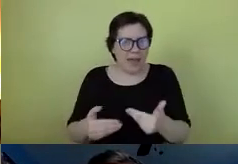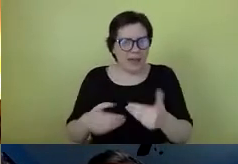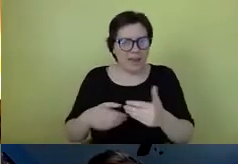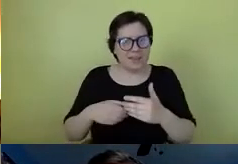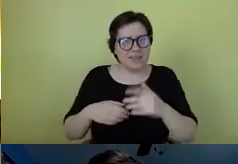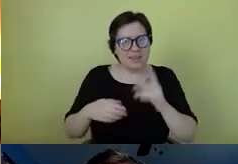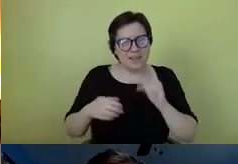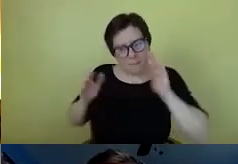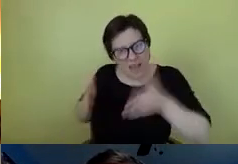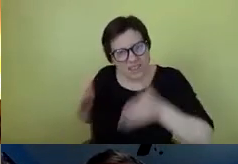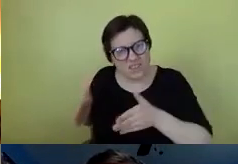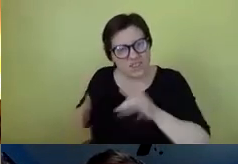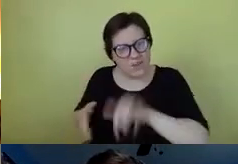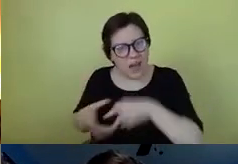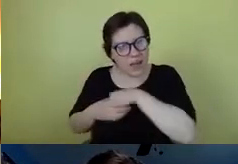the irritation.